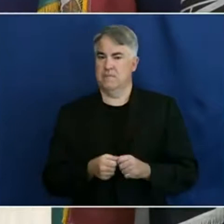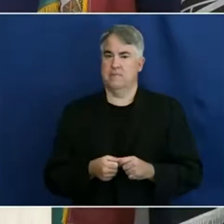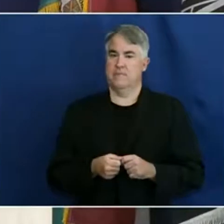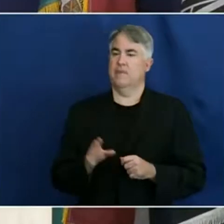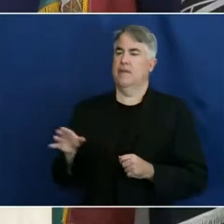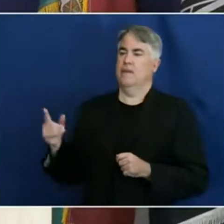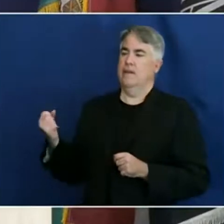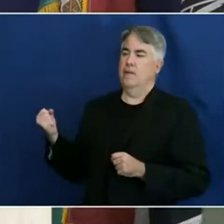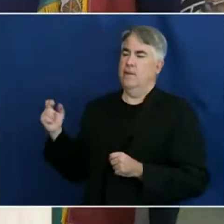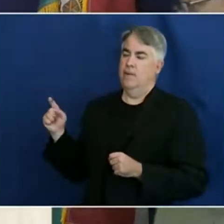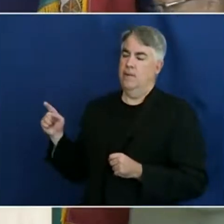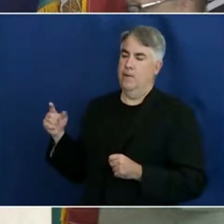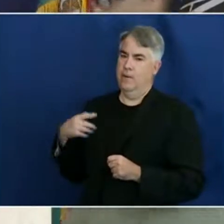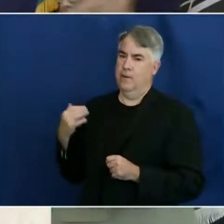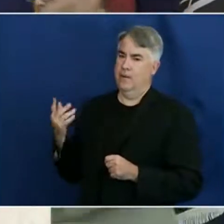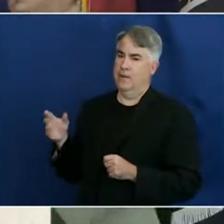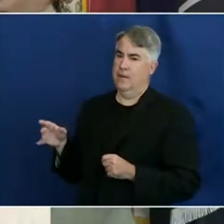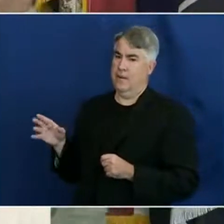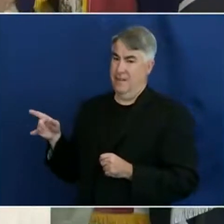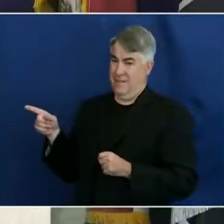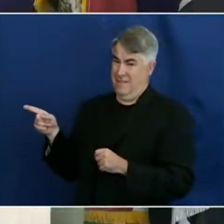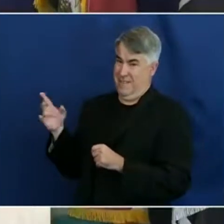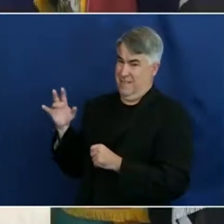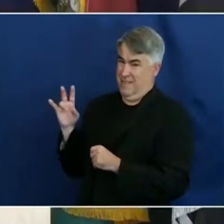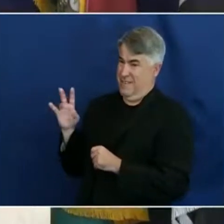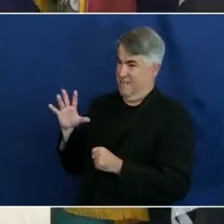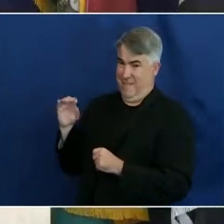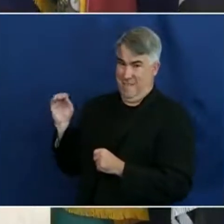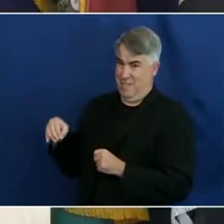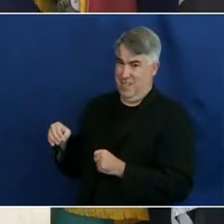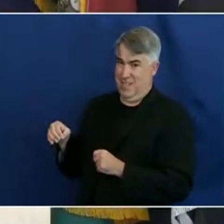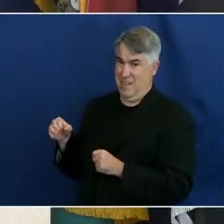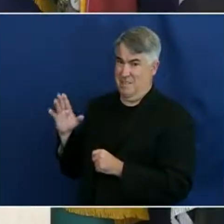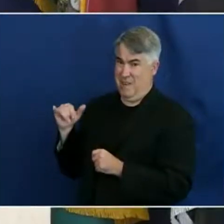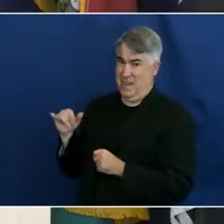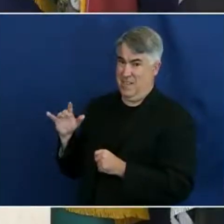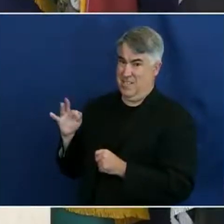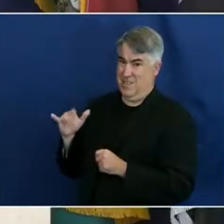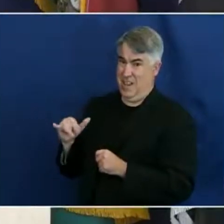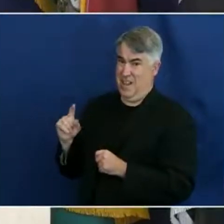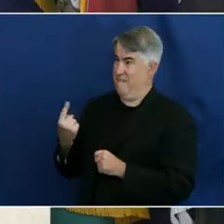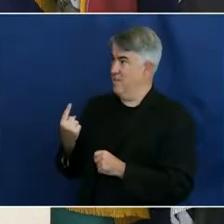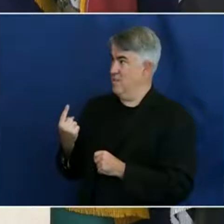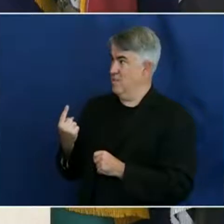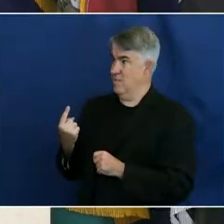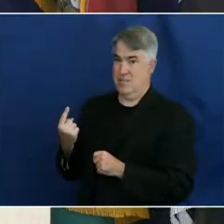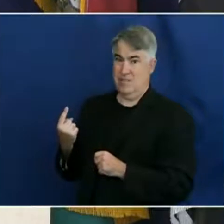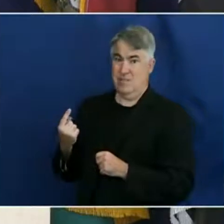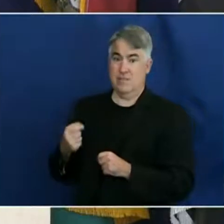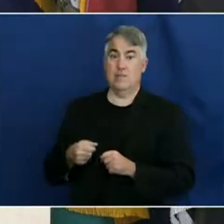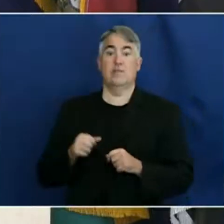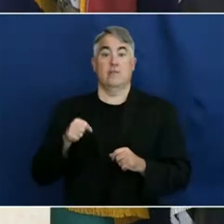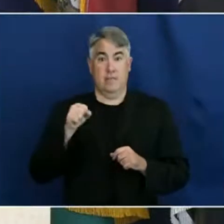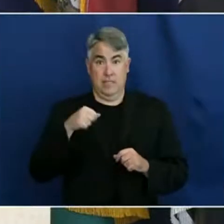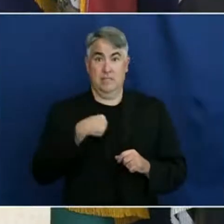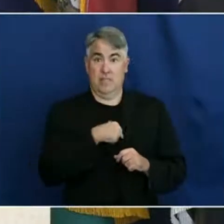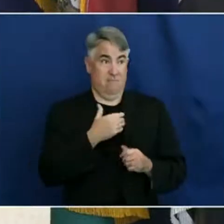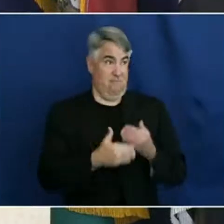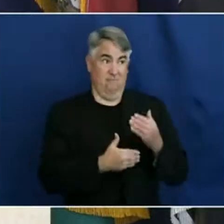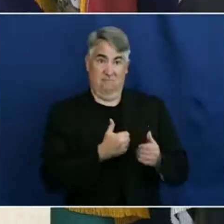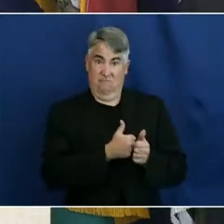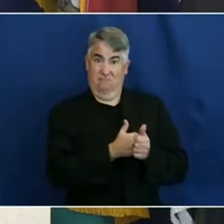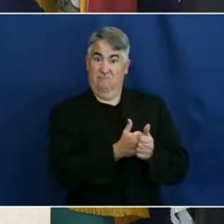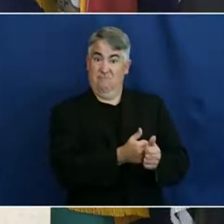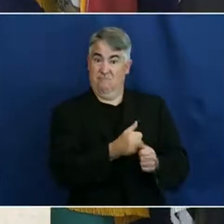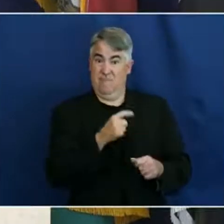you say, are we on track to hit 75% by July 1? Well, we are doing well. Again, I can't